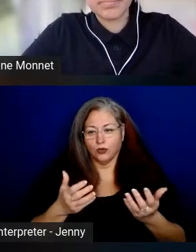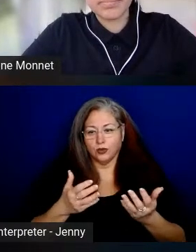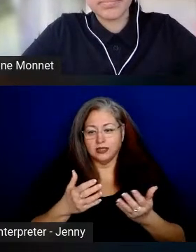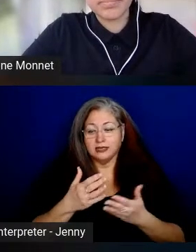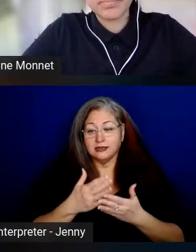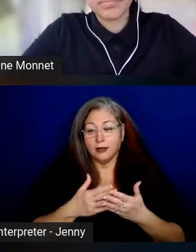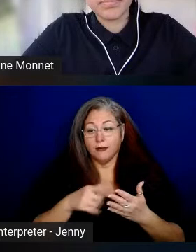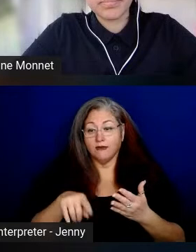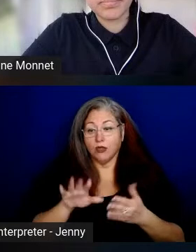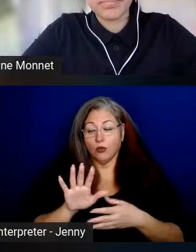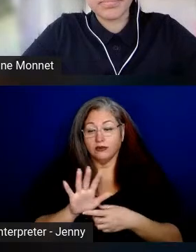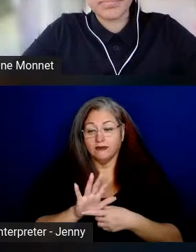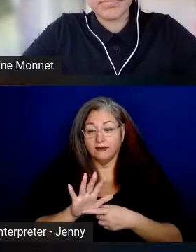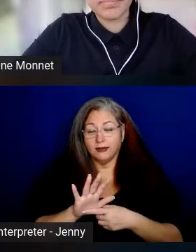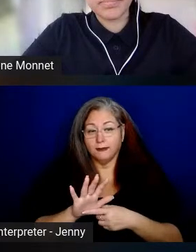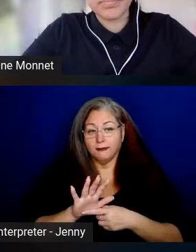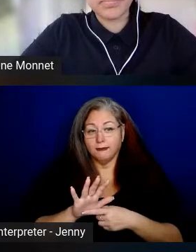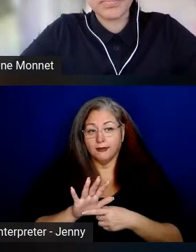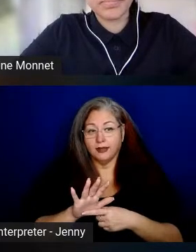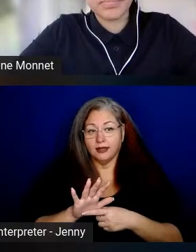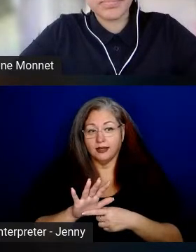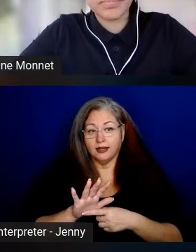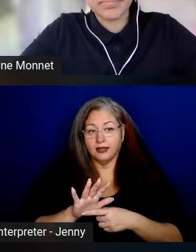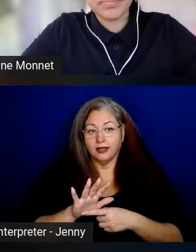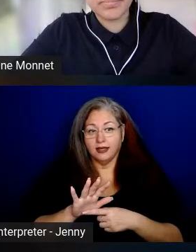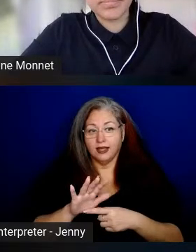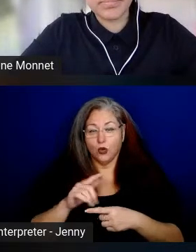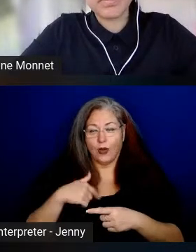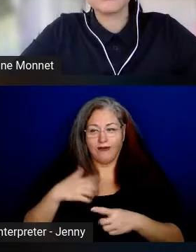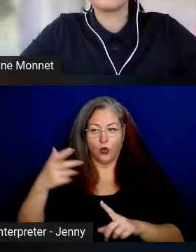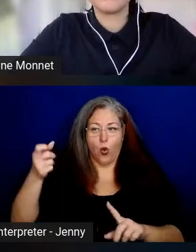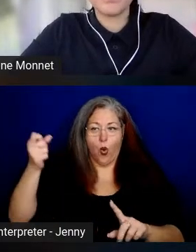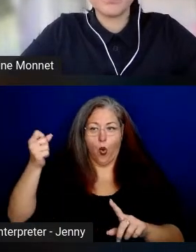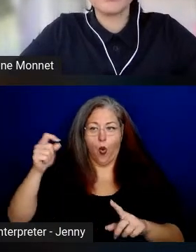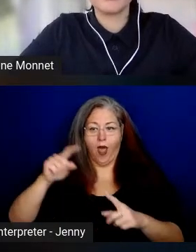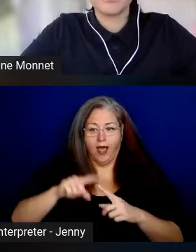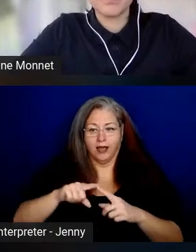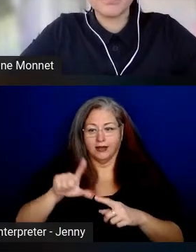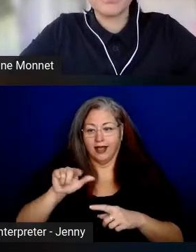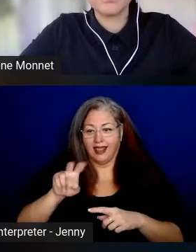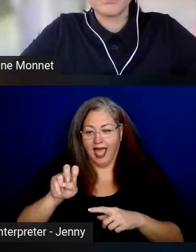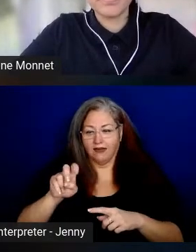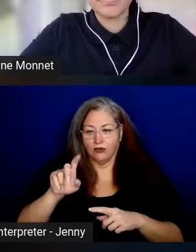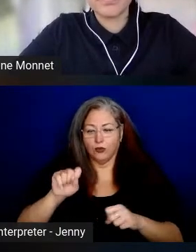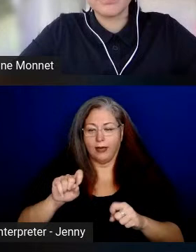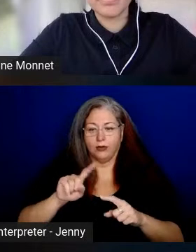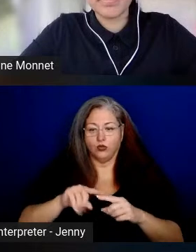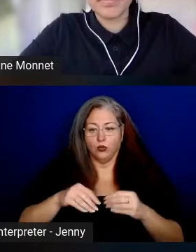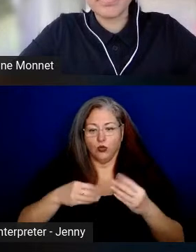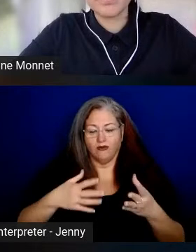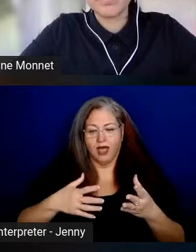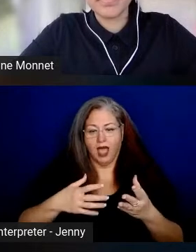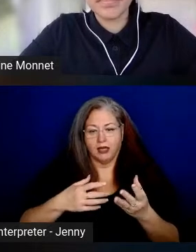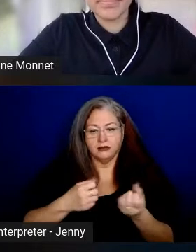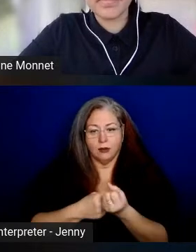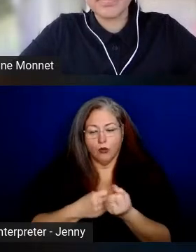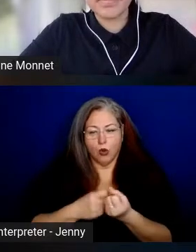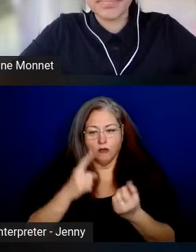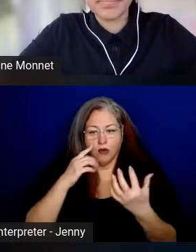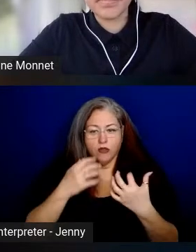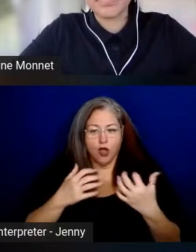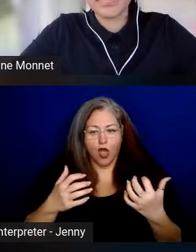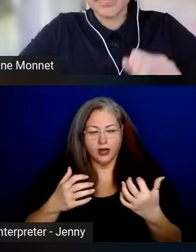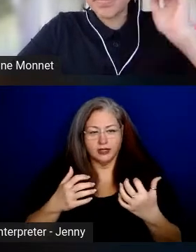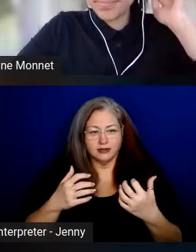films we're holding until we can have them live so that we can contain that audience and do it responsibly. The